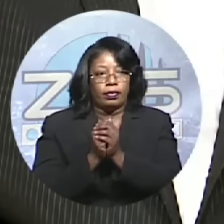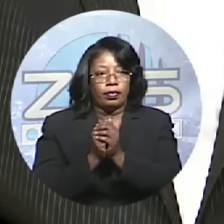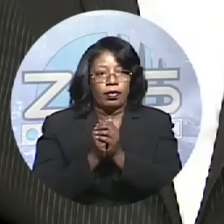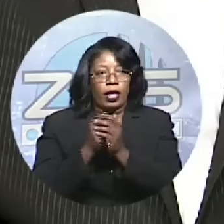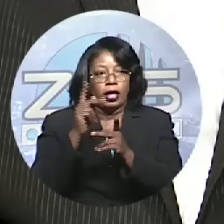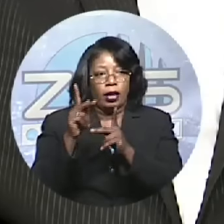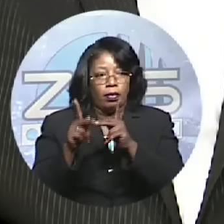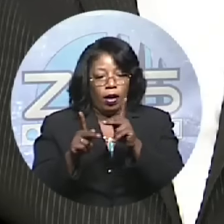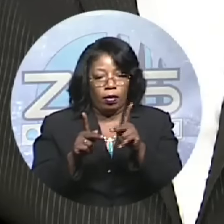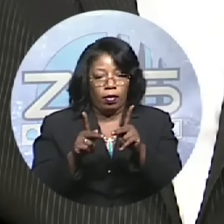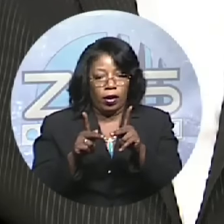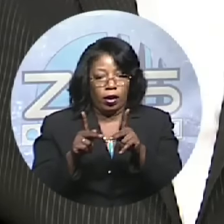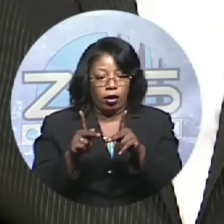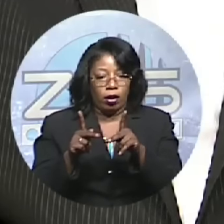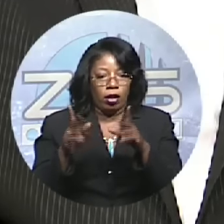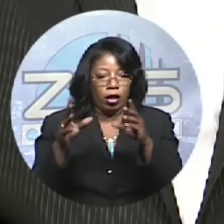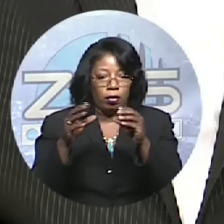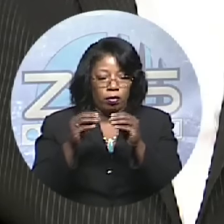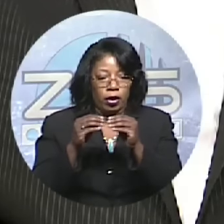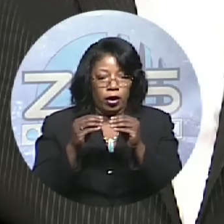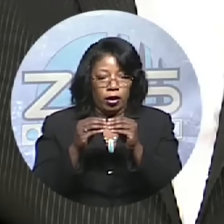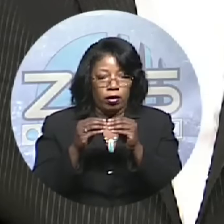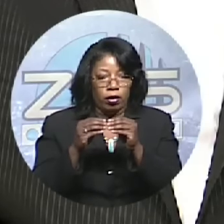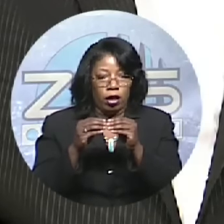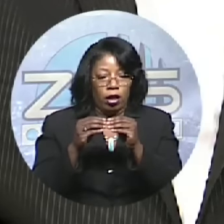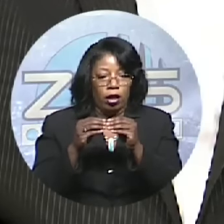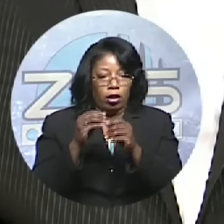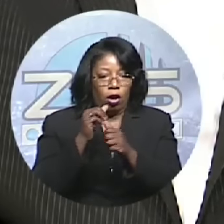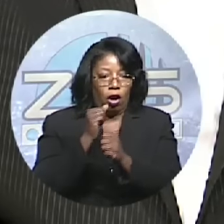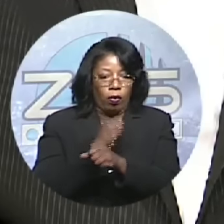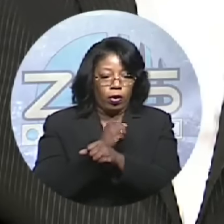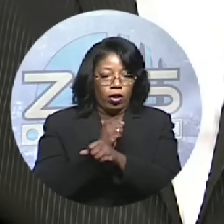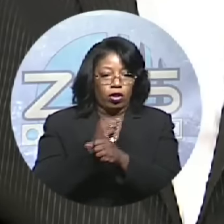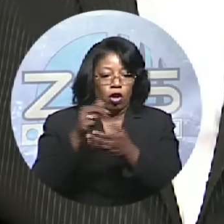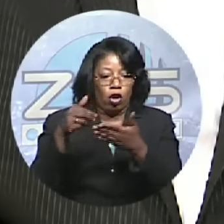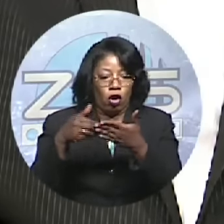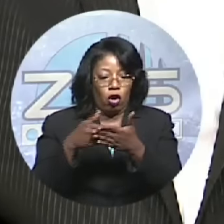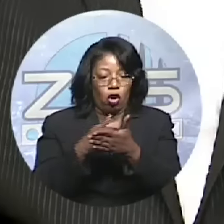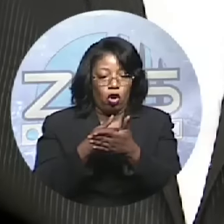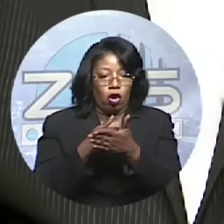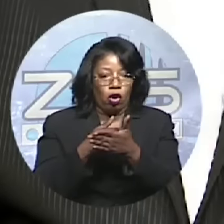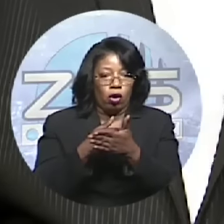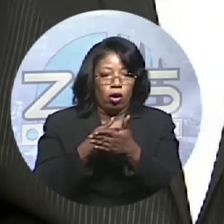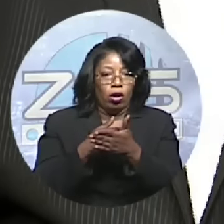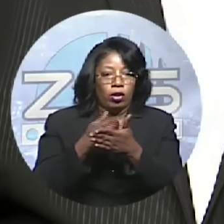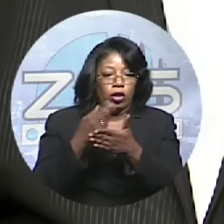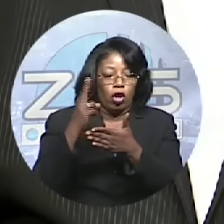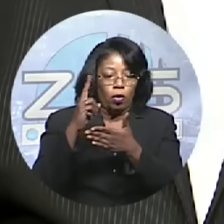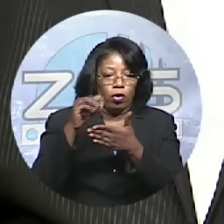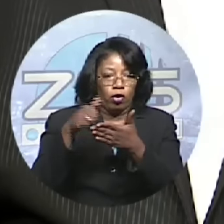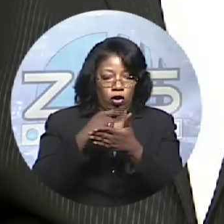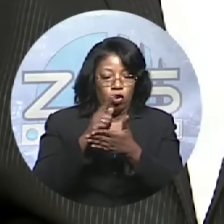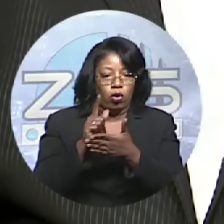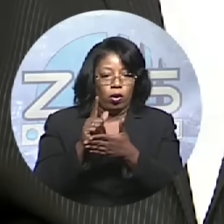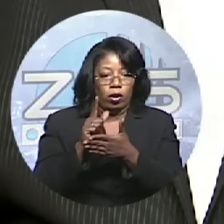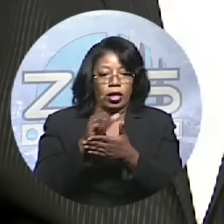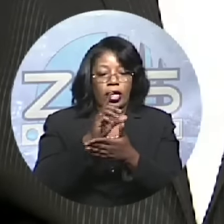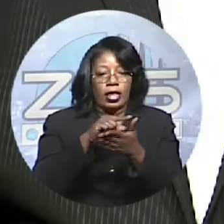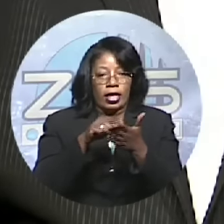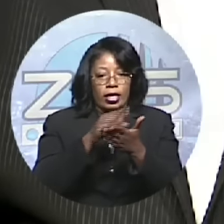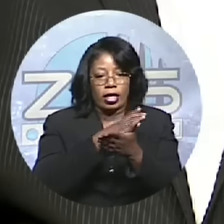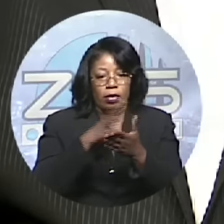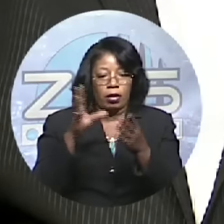Committee is meeting and resuming its probe into the operations of the Urban Renewal Small Homes Repair Program. The committee met this morning